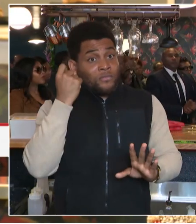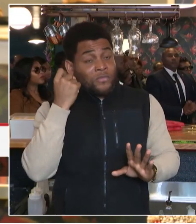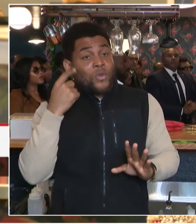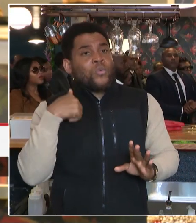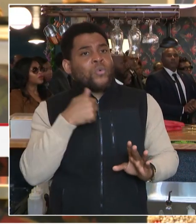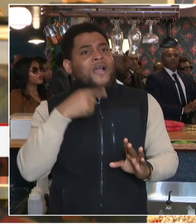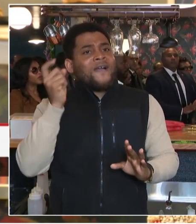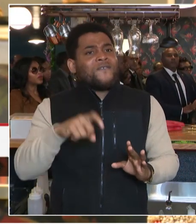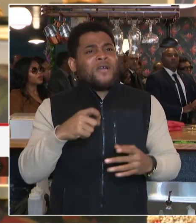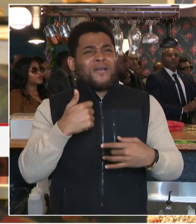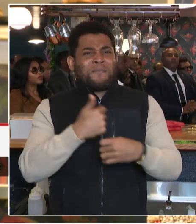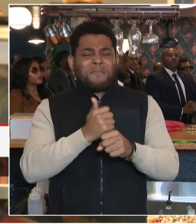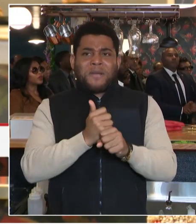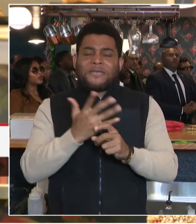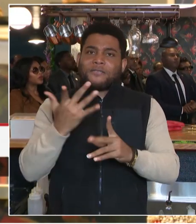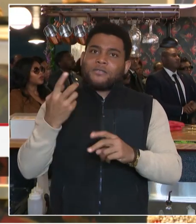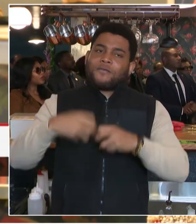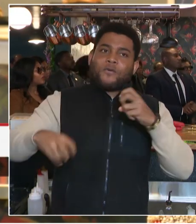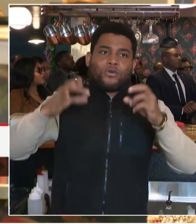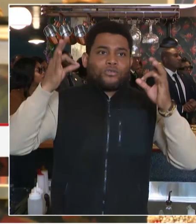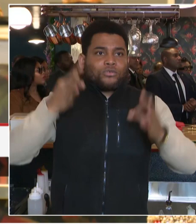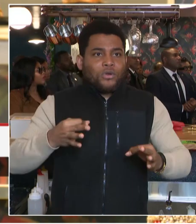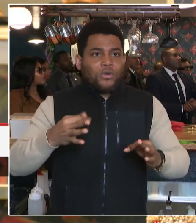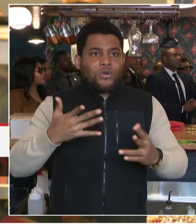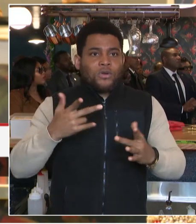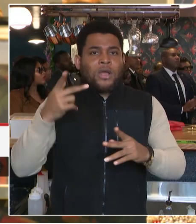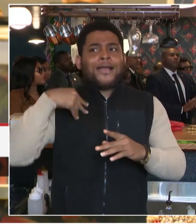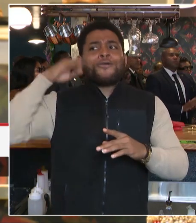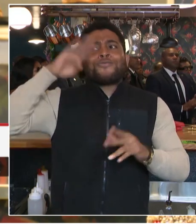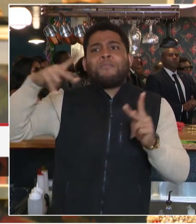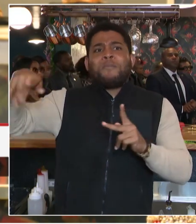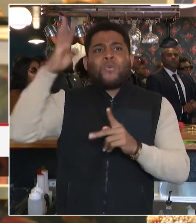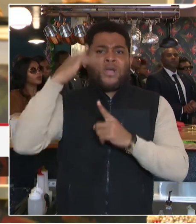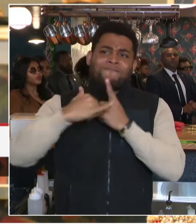who is trying to bully you one way or the other. Yeah.